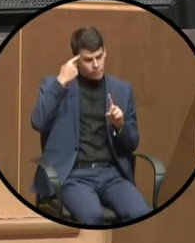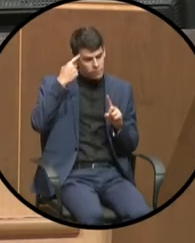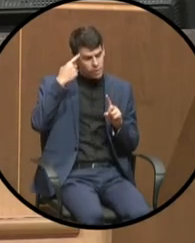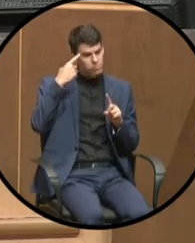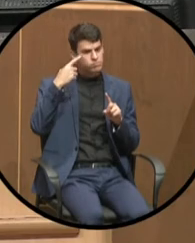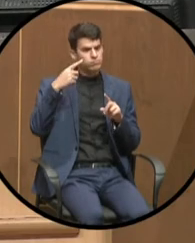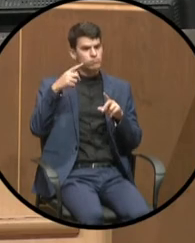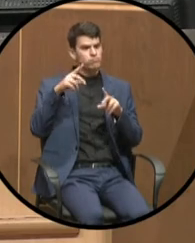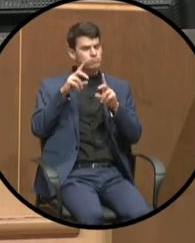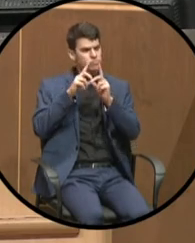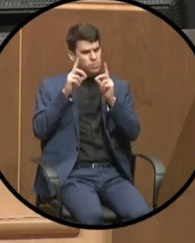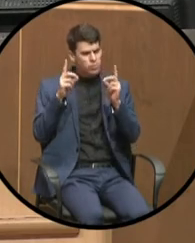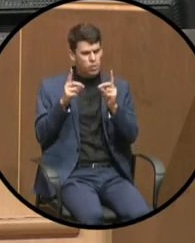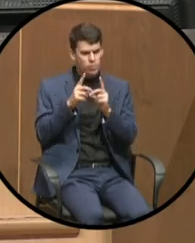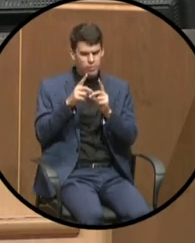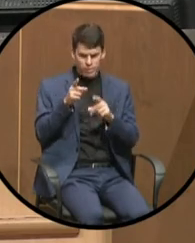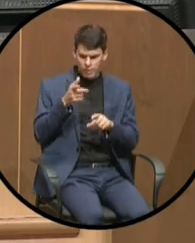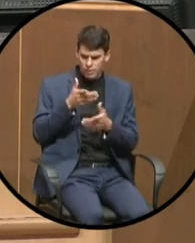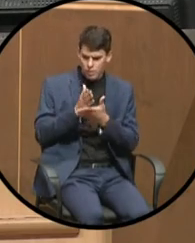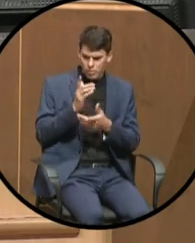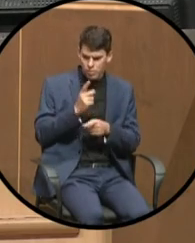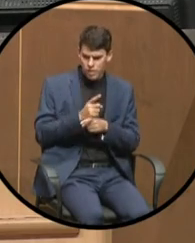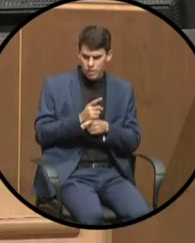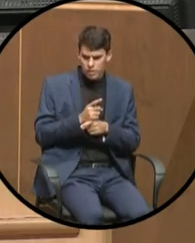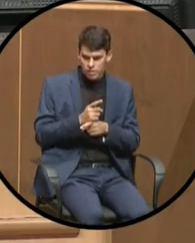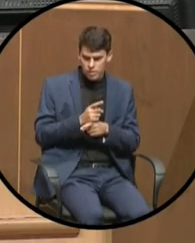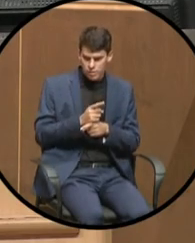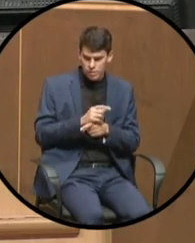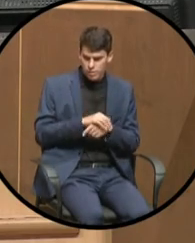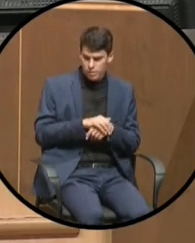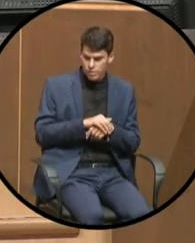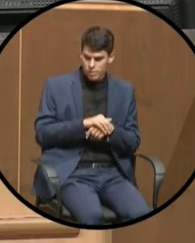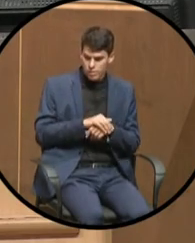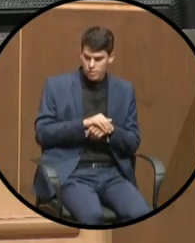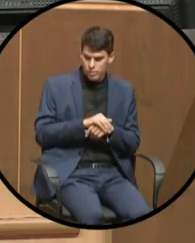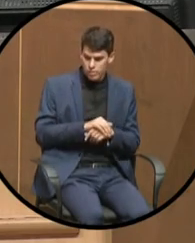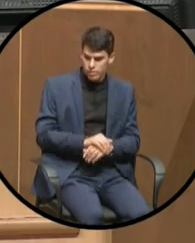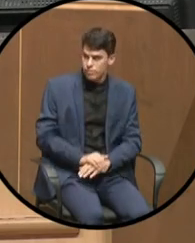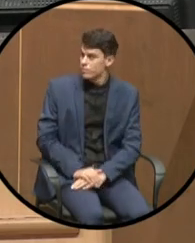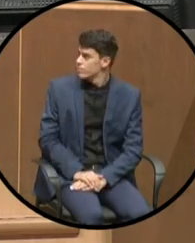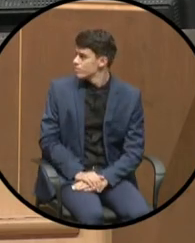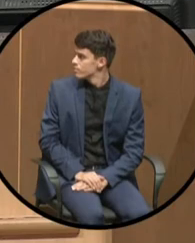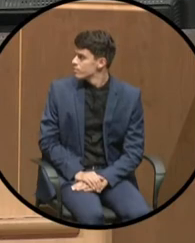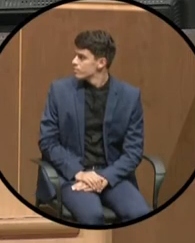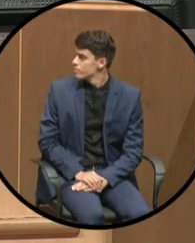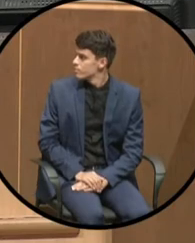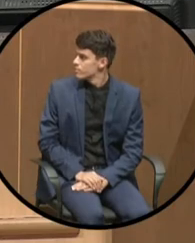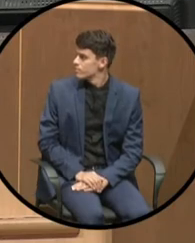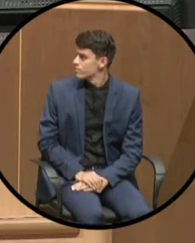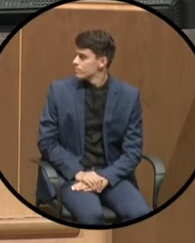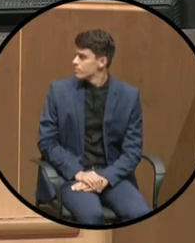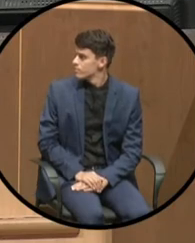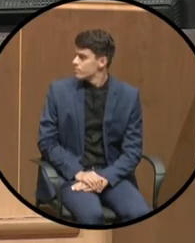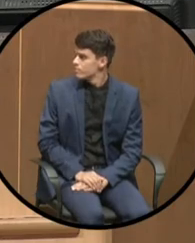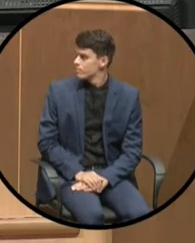jurisdiction. Do I have that right? Mm-hmm. Dr. Jenkins? The mayor. Yeah. Mm-hmm.